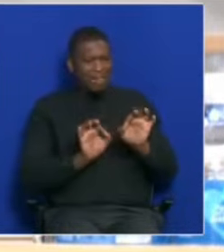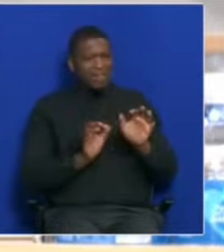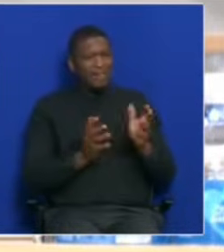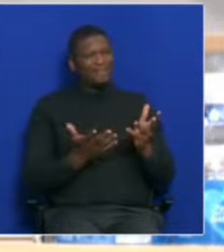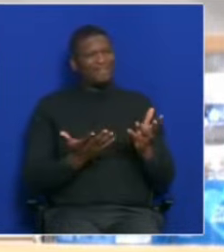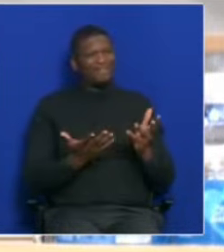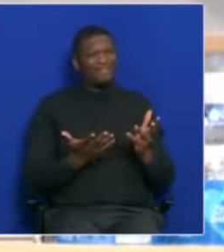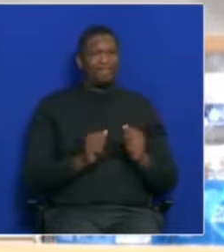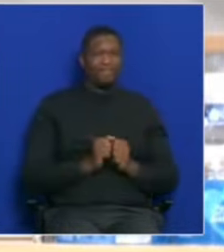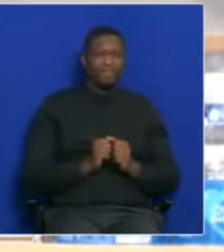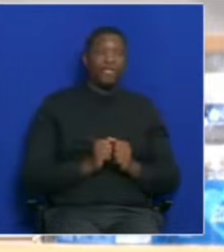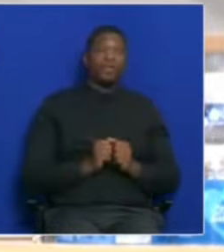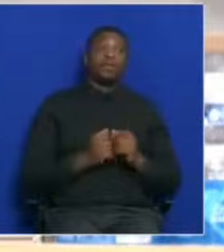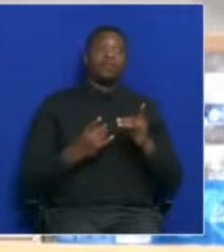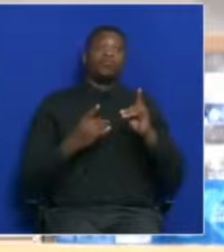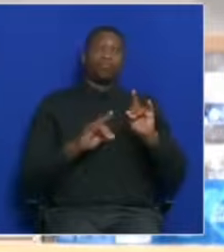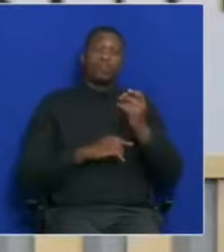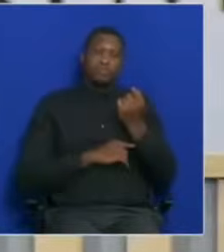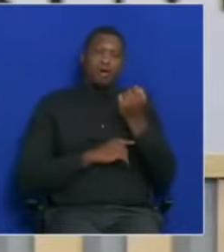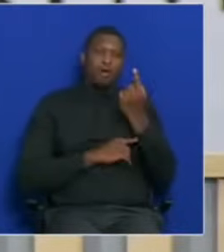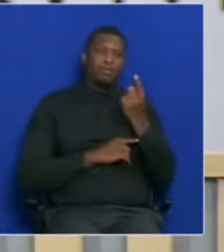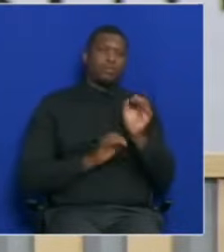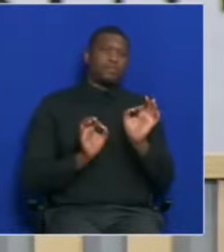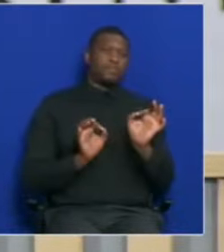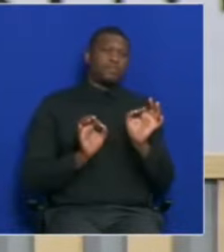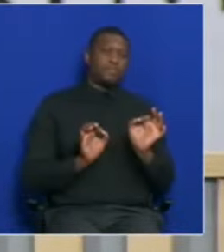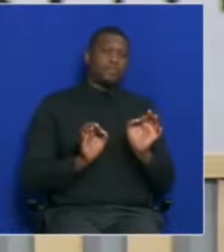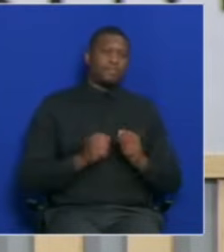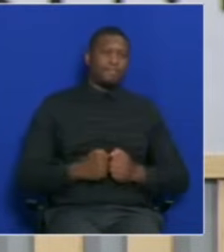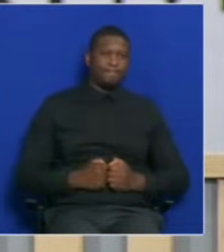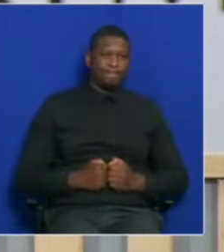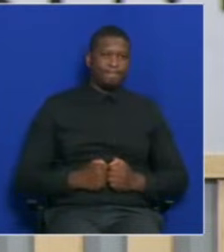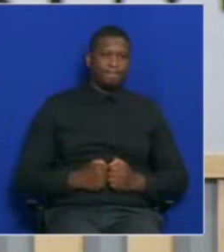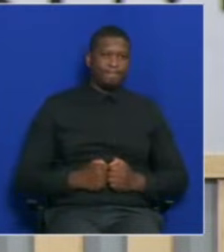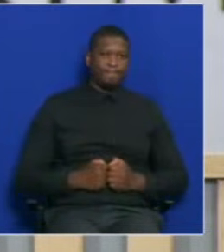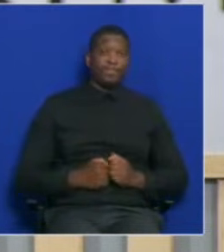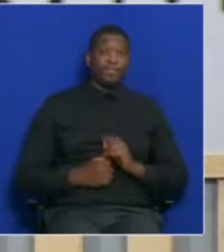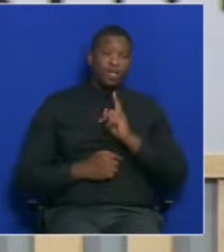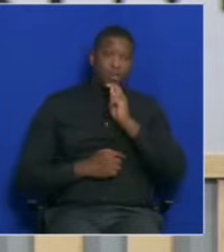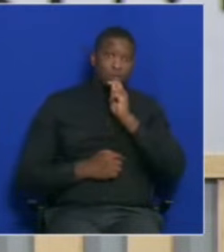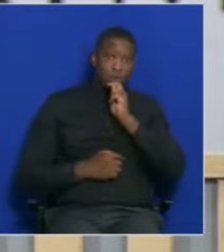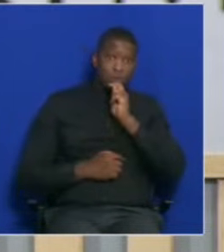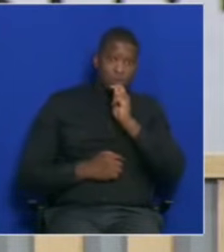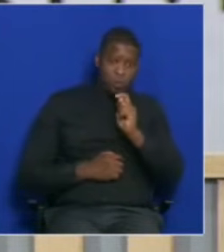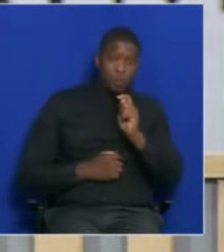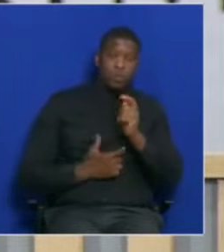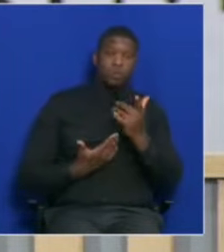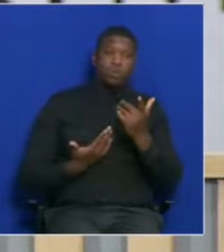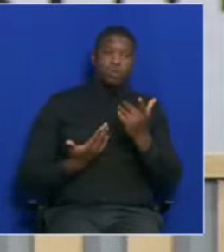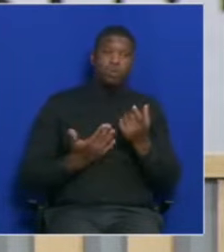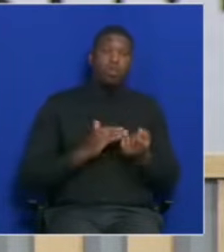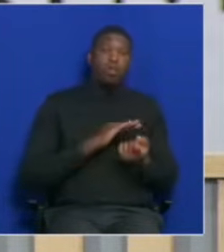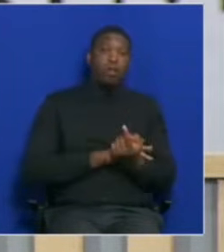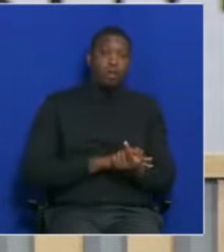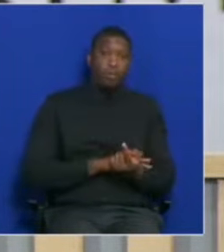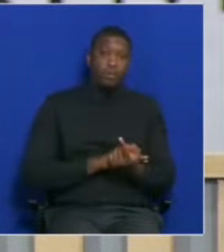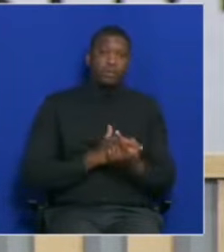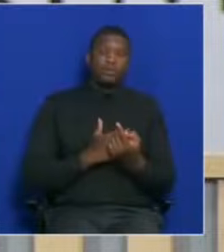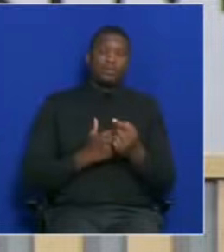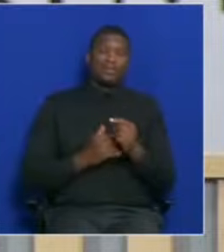understand, Commissioner. The reality of the matter is that this